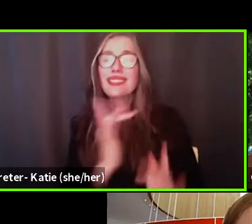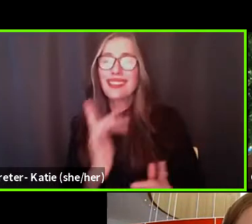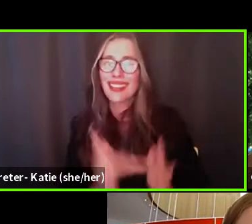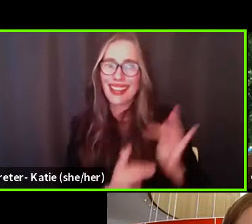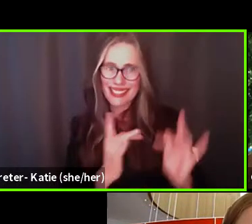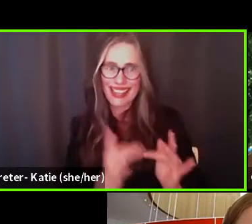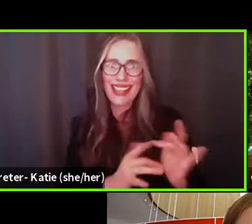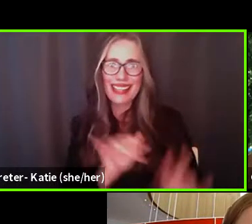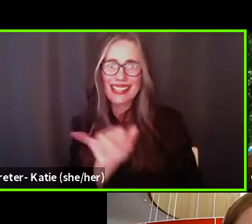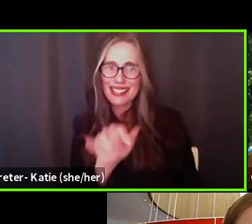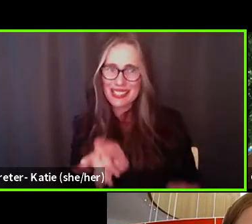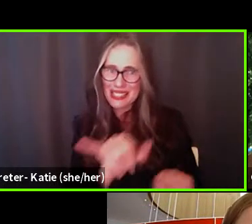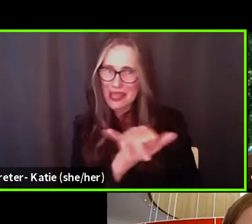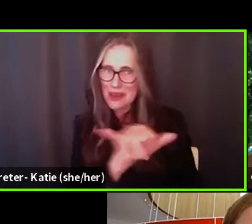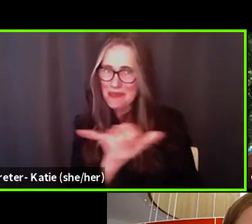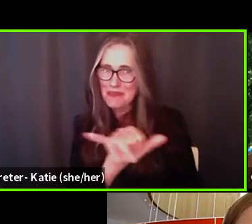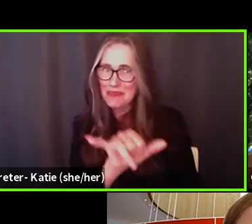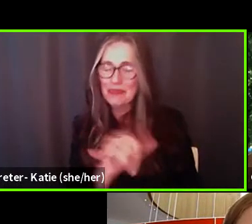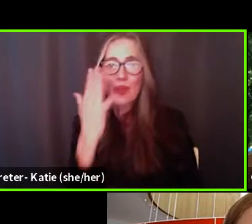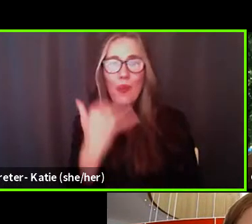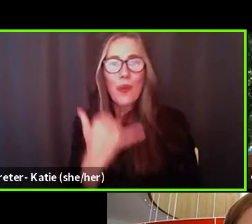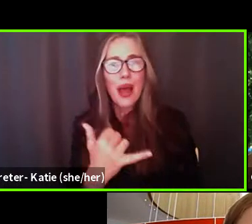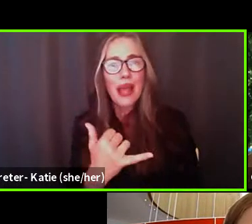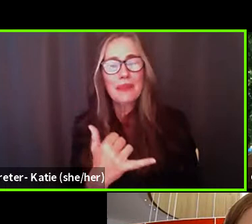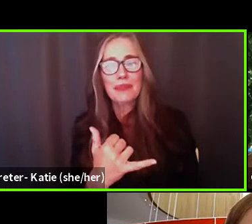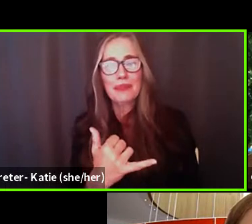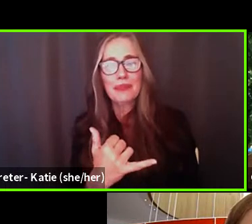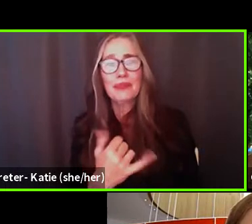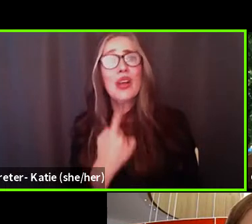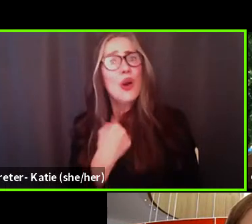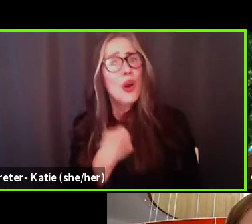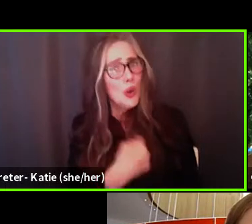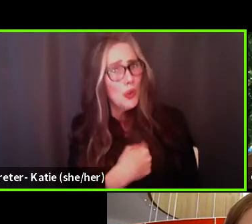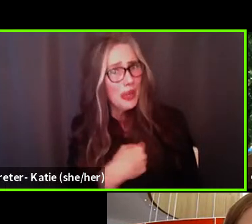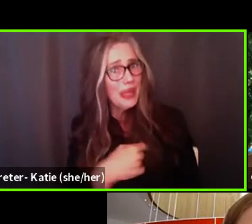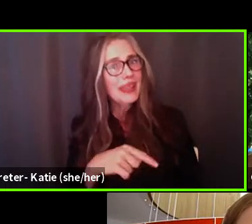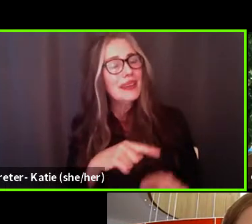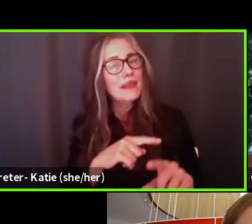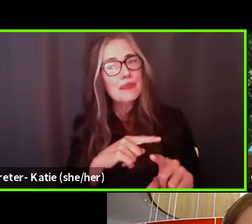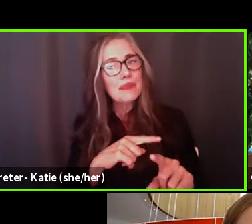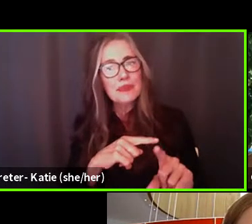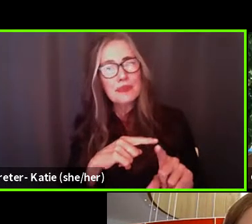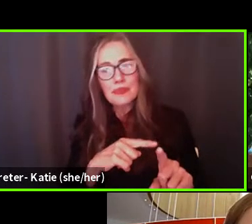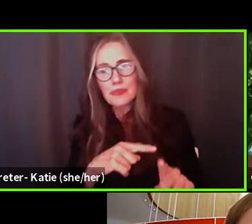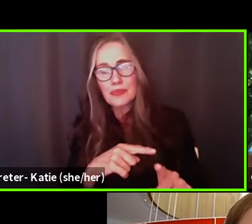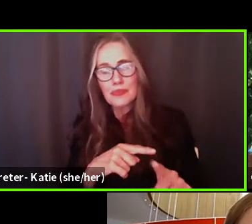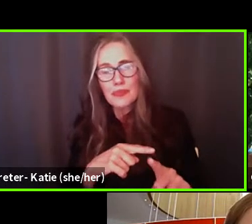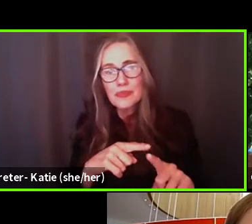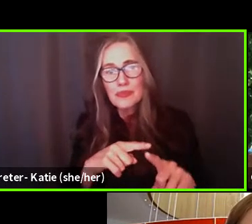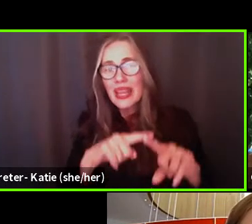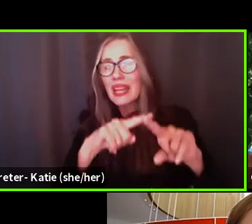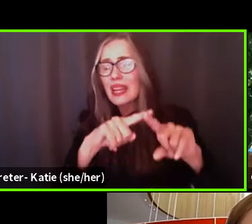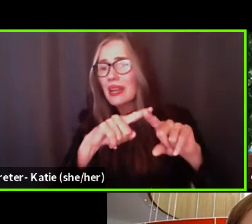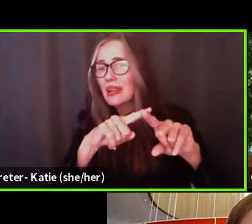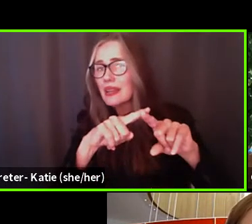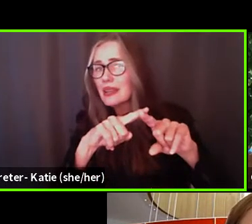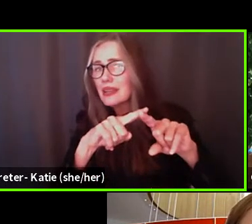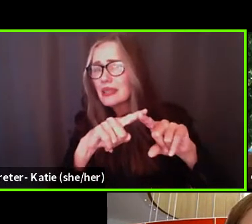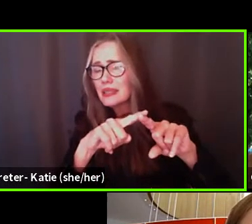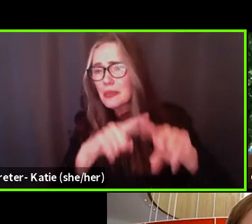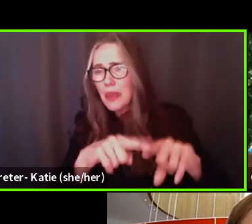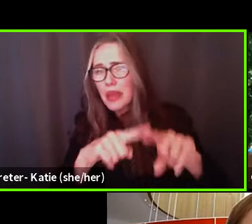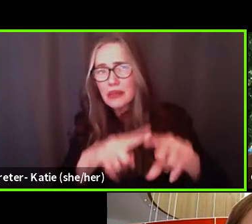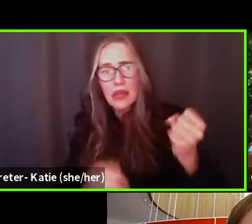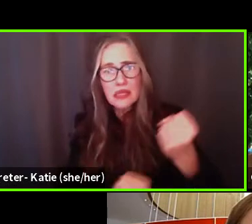have really been able to count on the support of key legislative champions um that's it